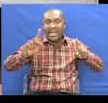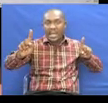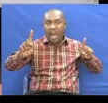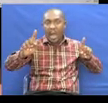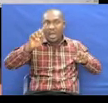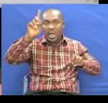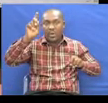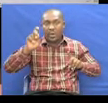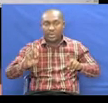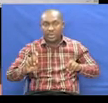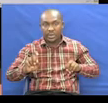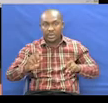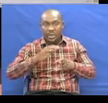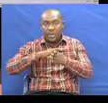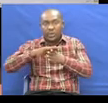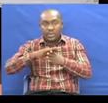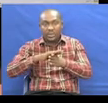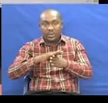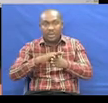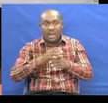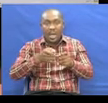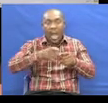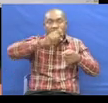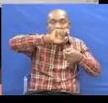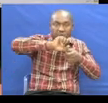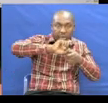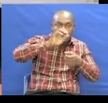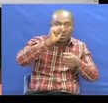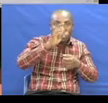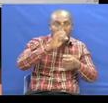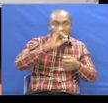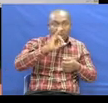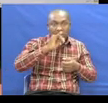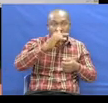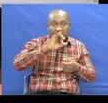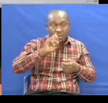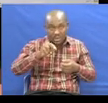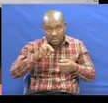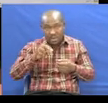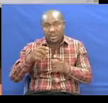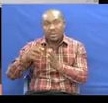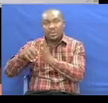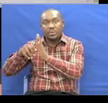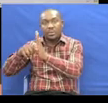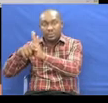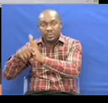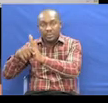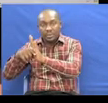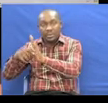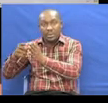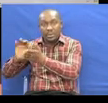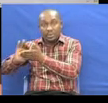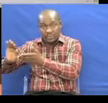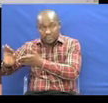involving addition and subtractions. So it's up to you to select which method is better for you.